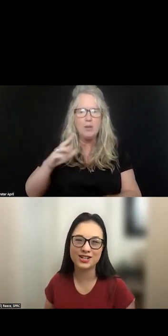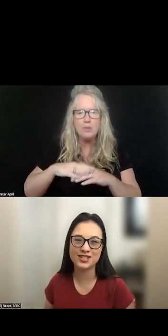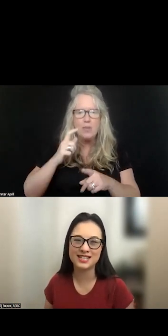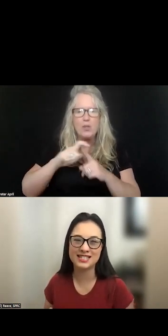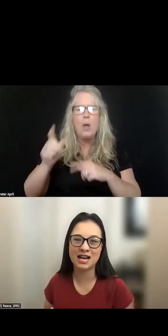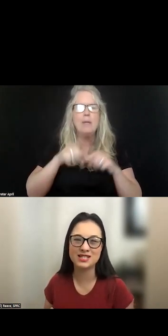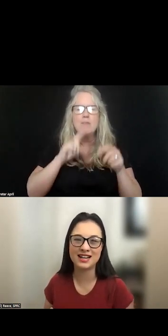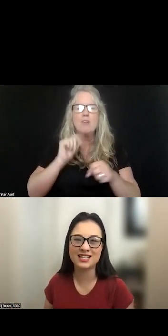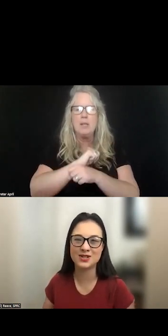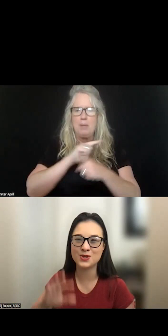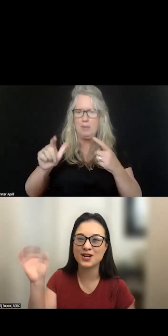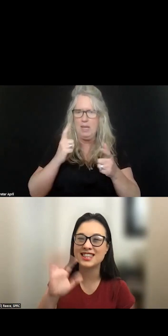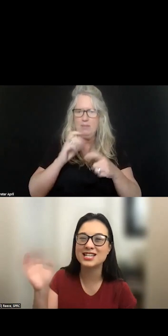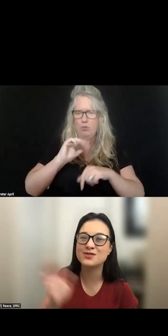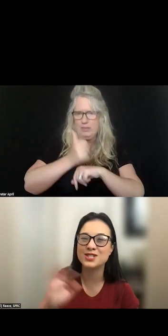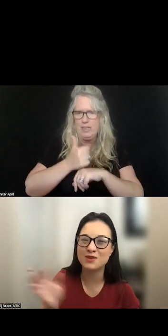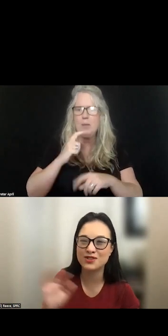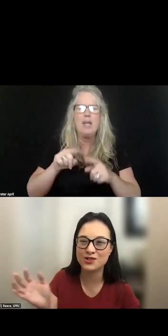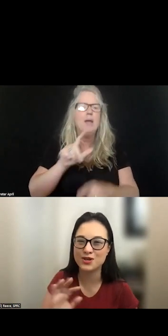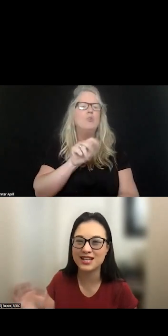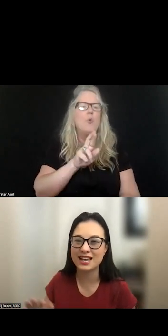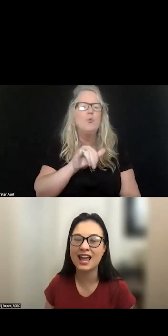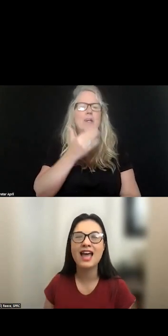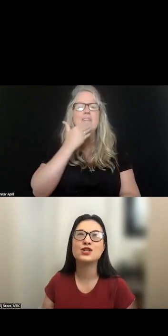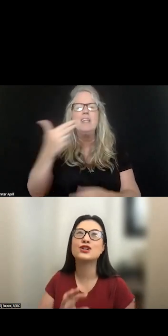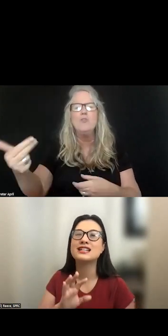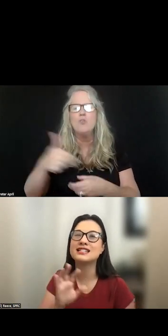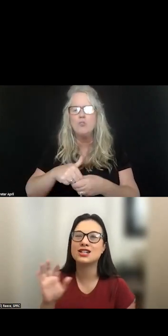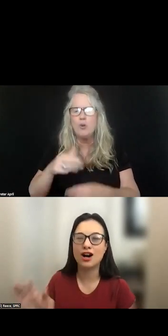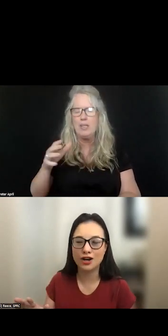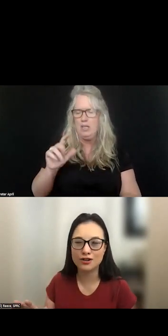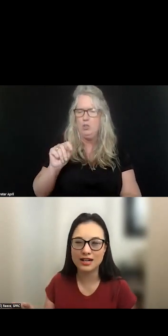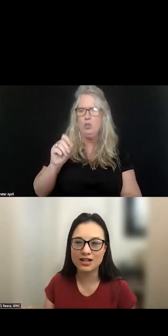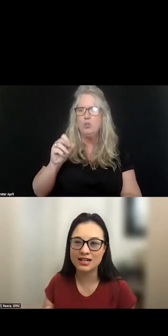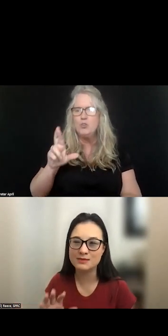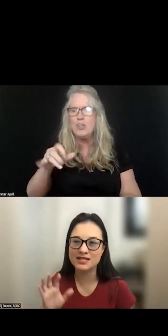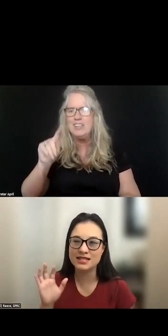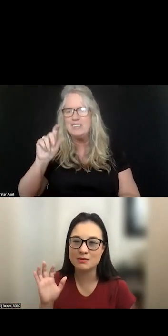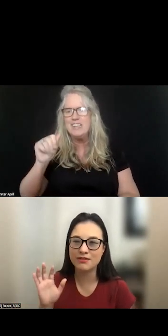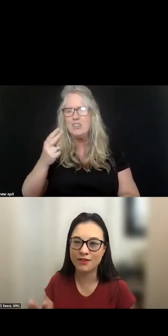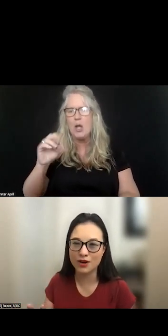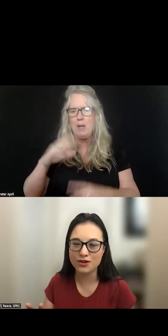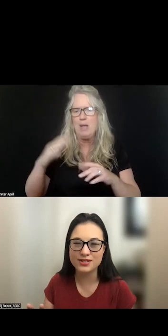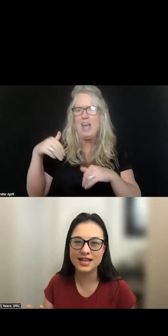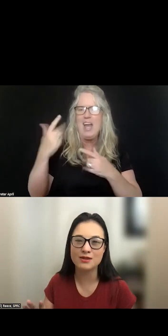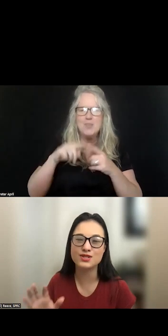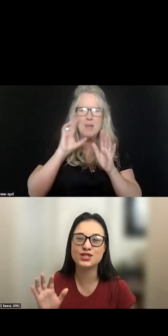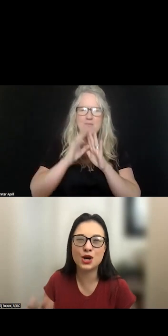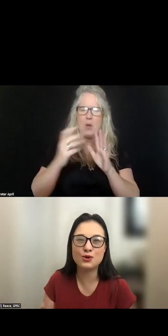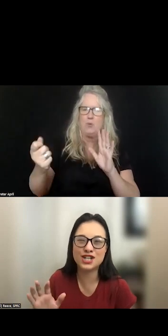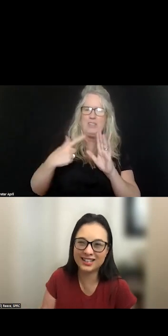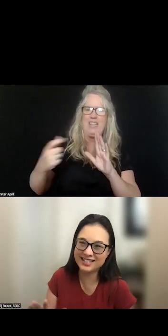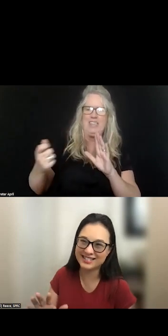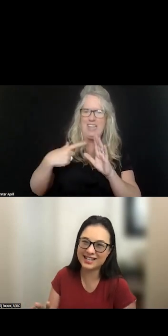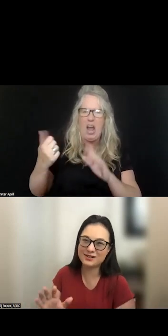able to actually set time aside. So Tori, thank you so much for joining in. Tori is in Tahoe right now and has been sending me photos, and I'm